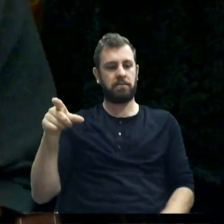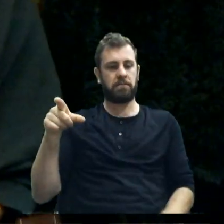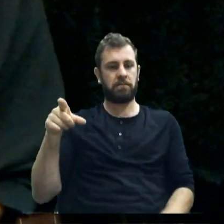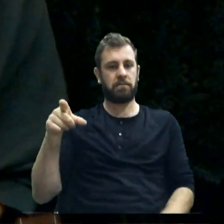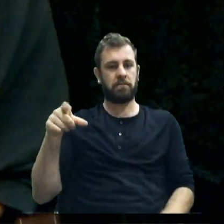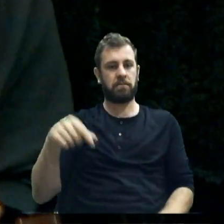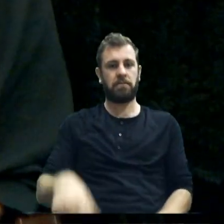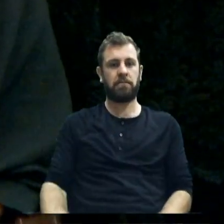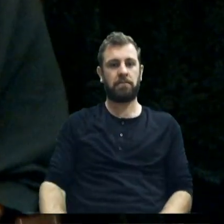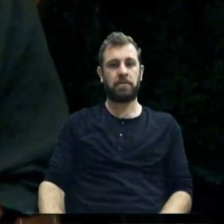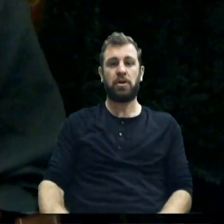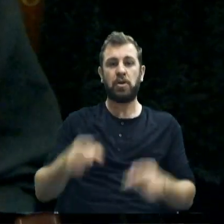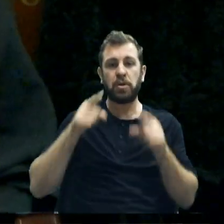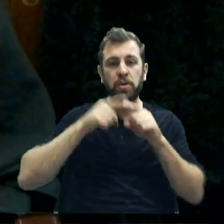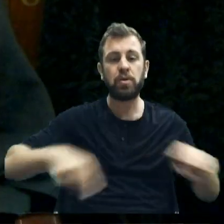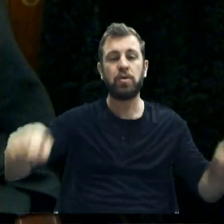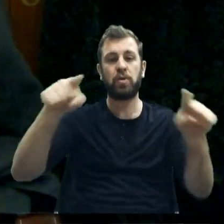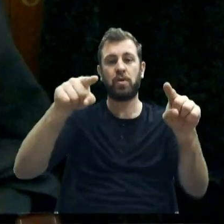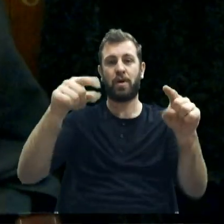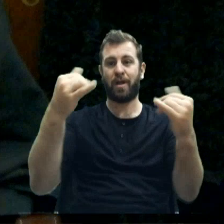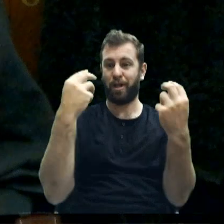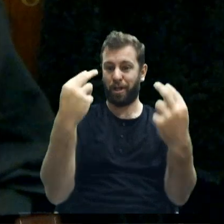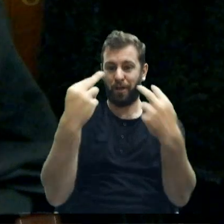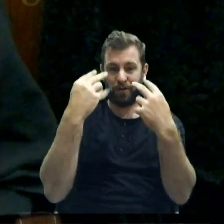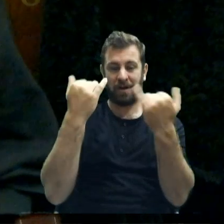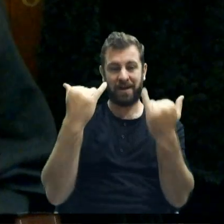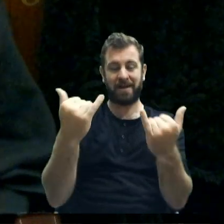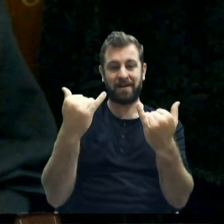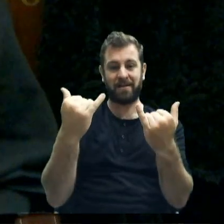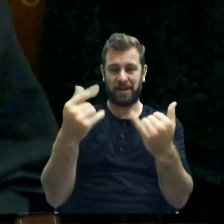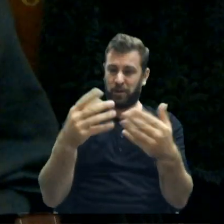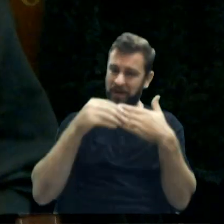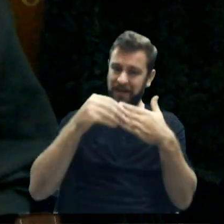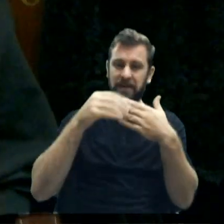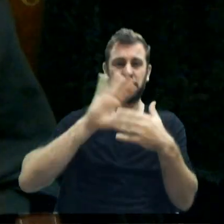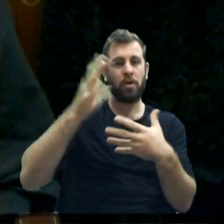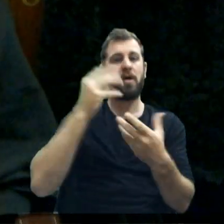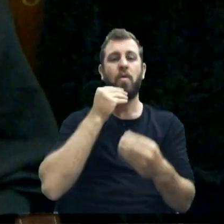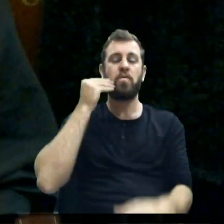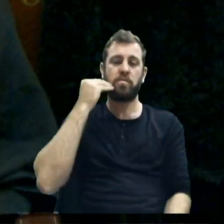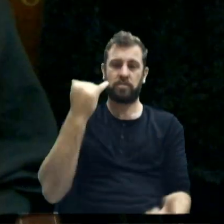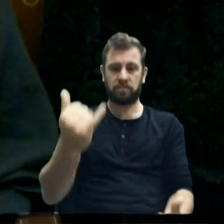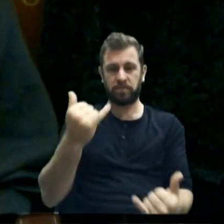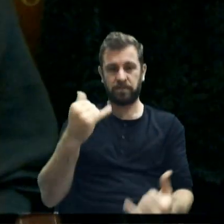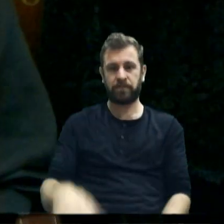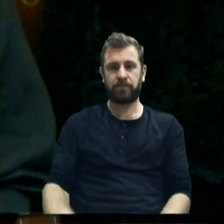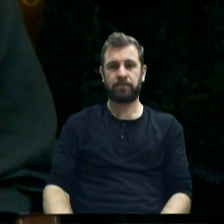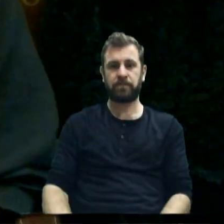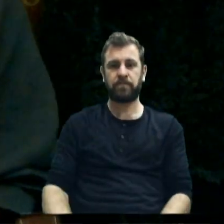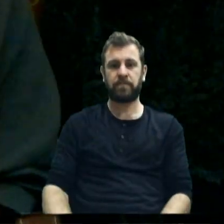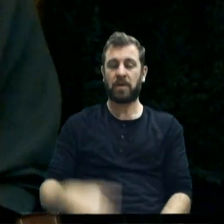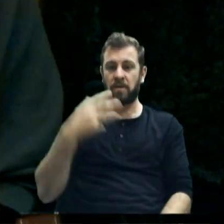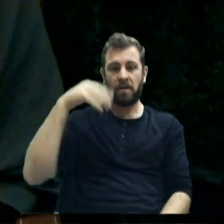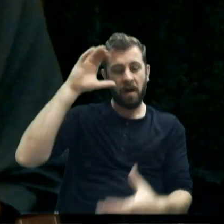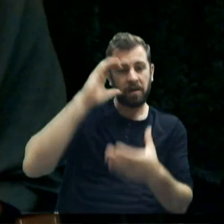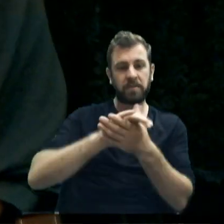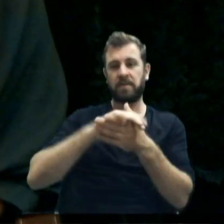You, in this hall, looking at me right now, are the wali of your house. Either in the form of a father or a husband or